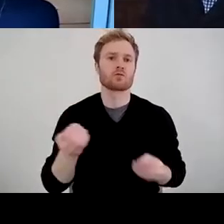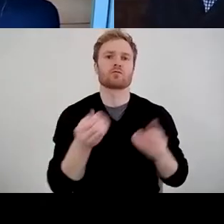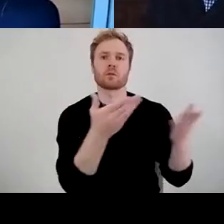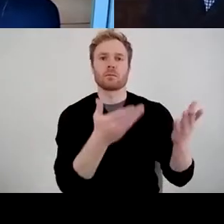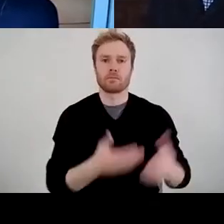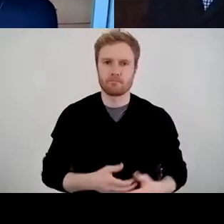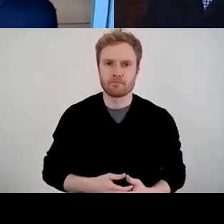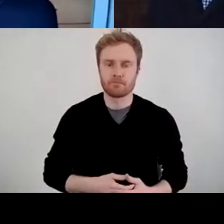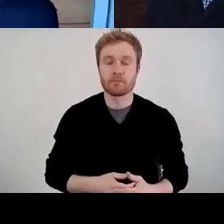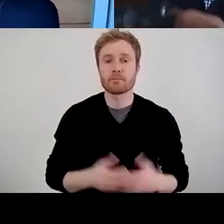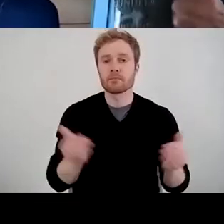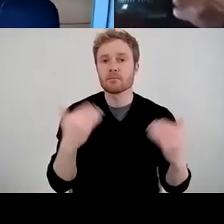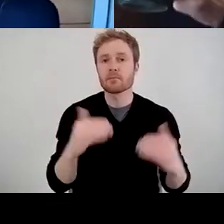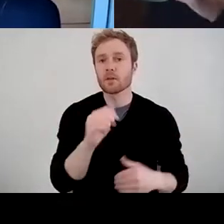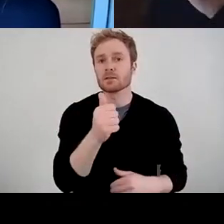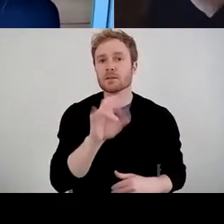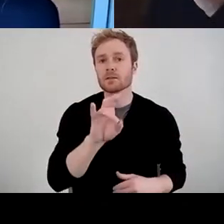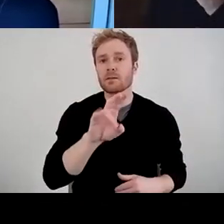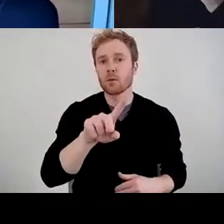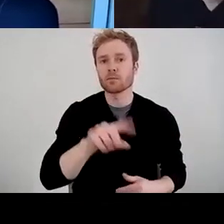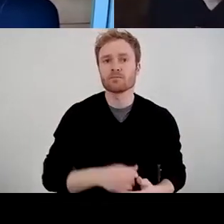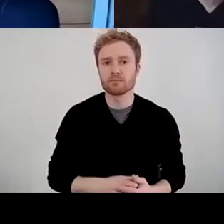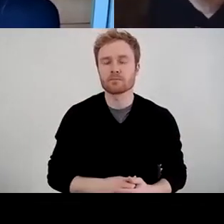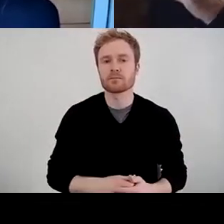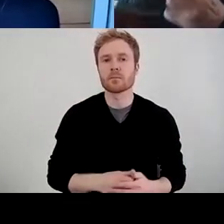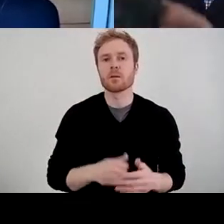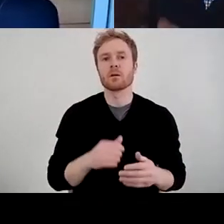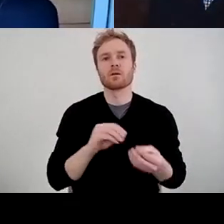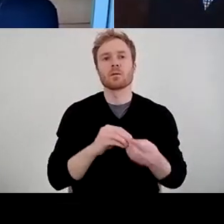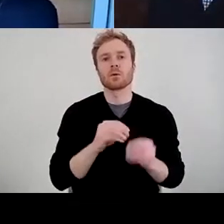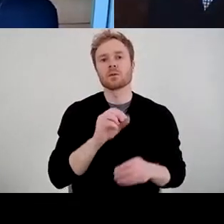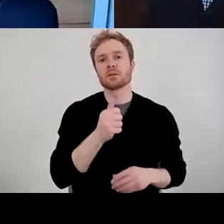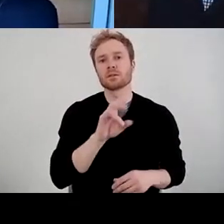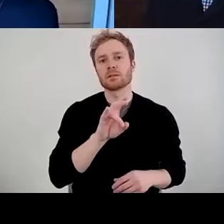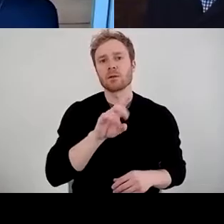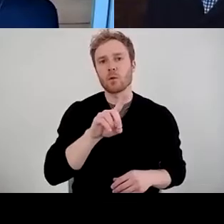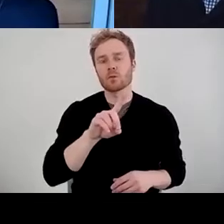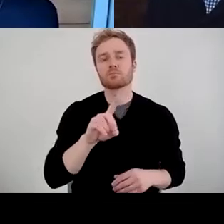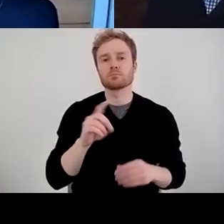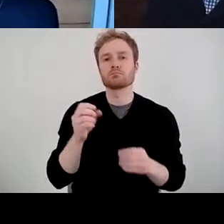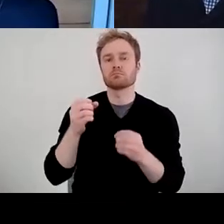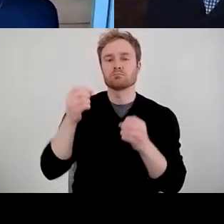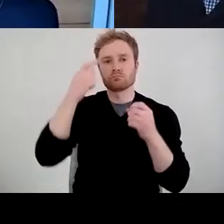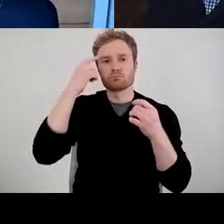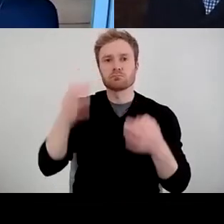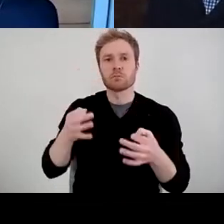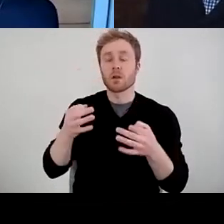Ward, 9th Council District. Motion to approve. Second.